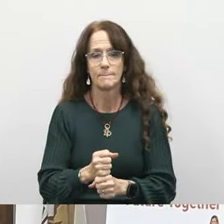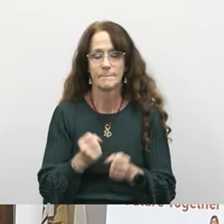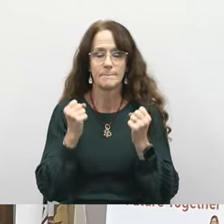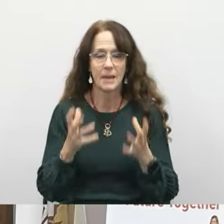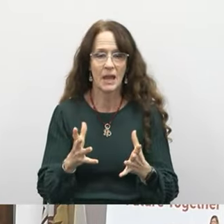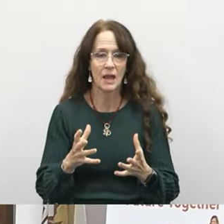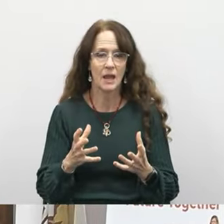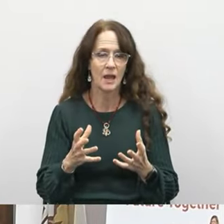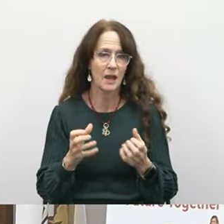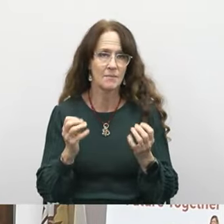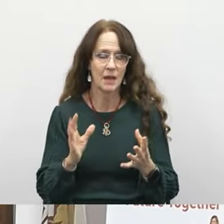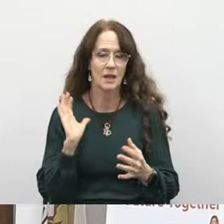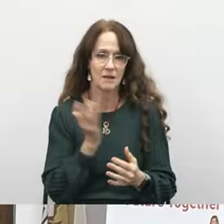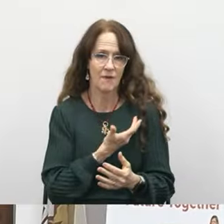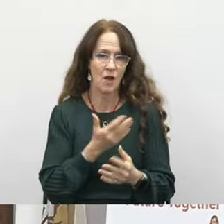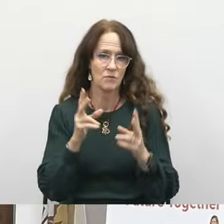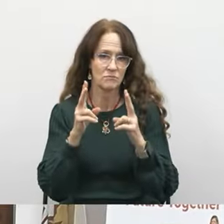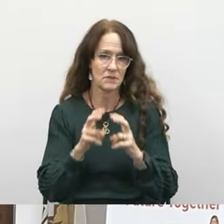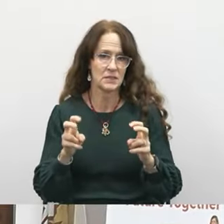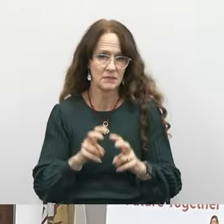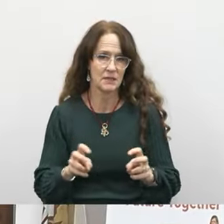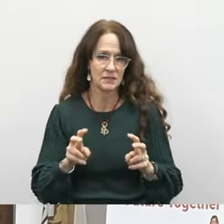our assessments for